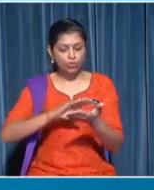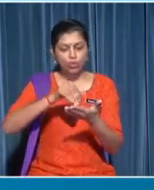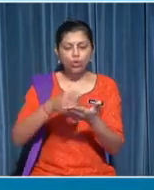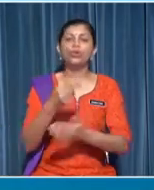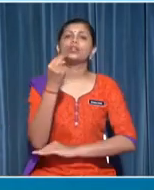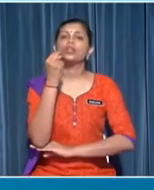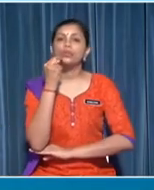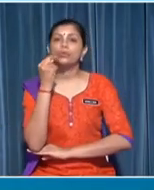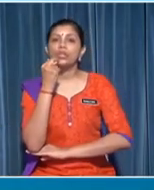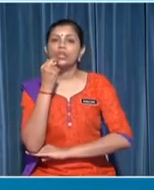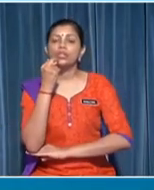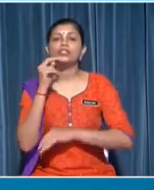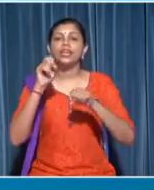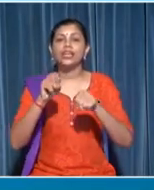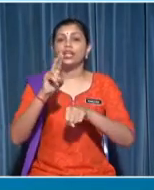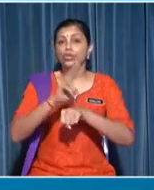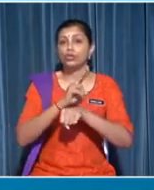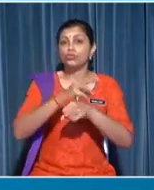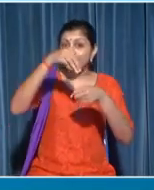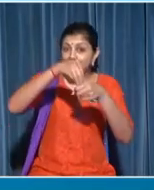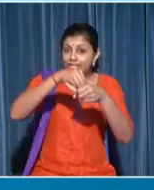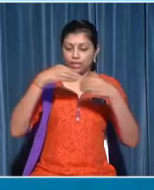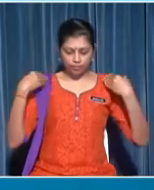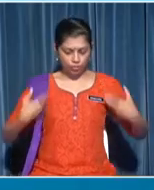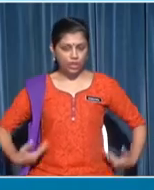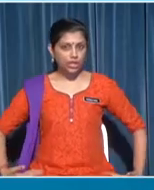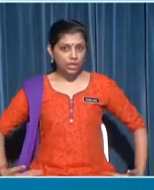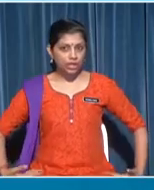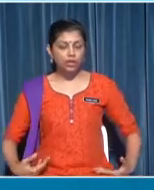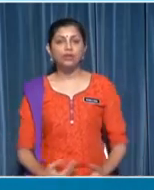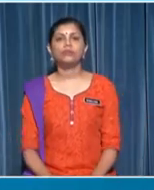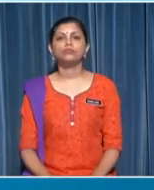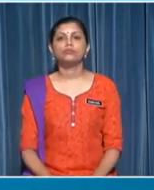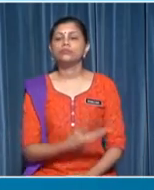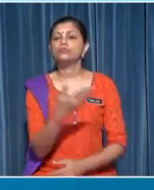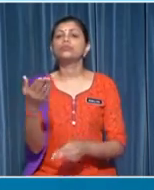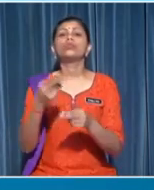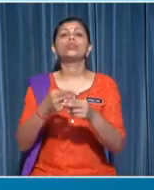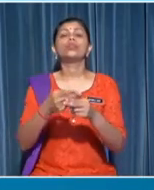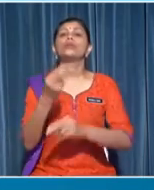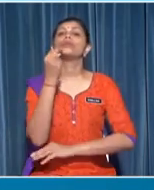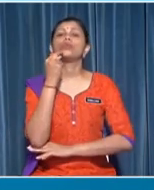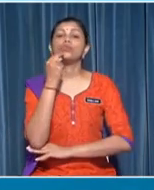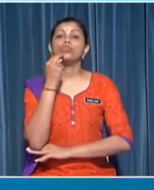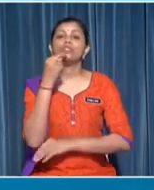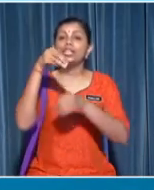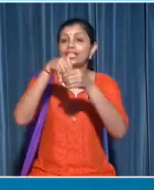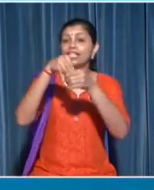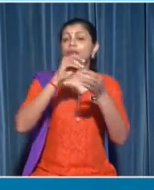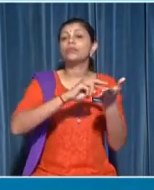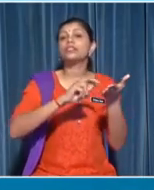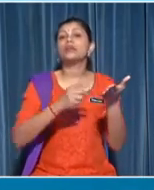be made into use inside our body. Can you name some of the nutrients in a piece of pizza?